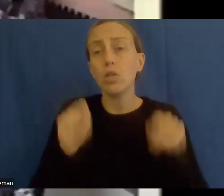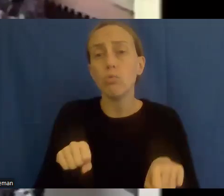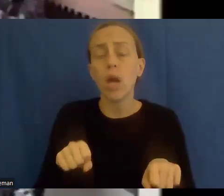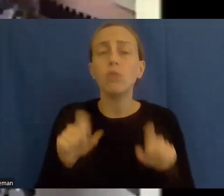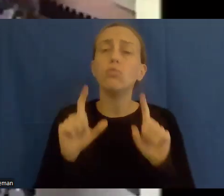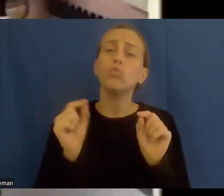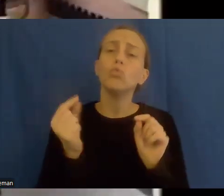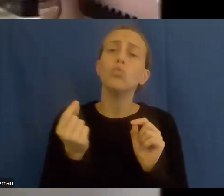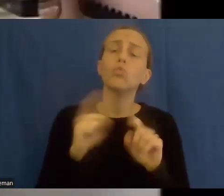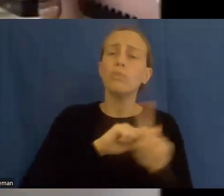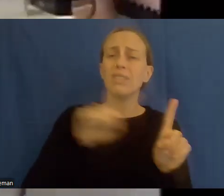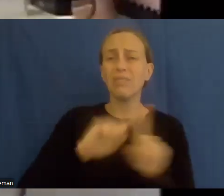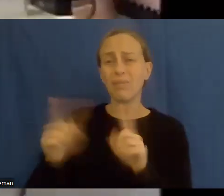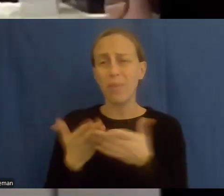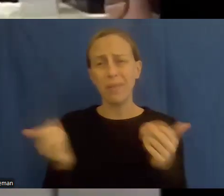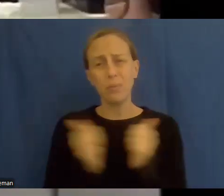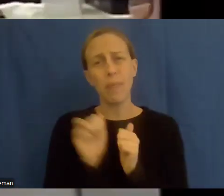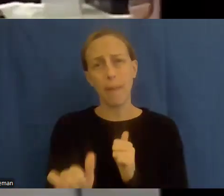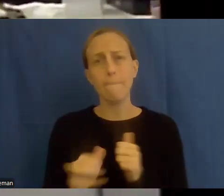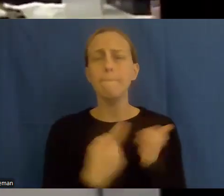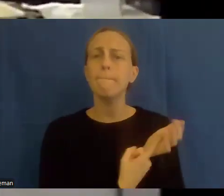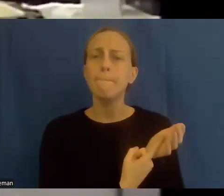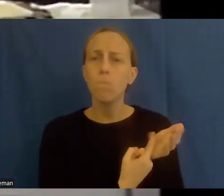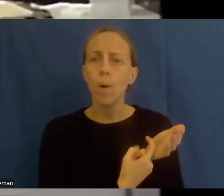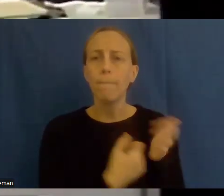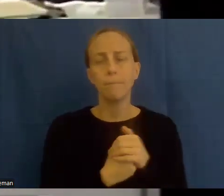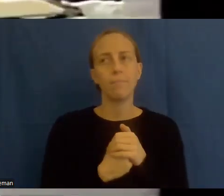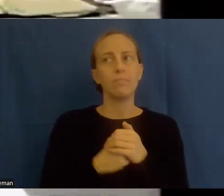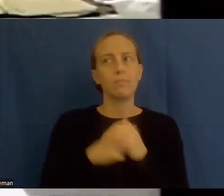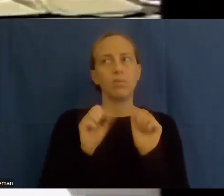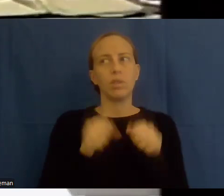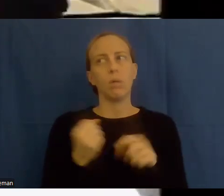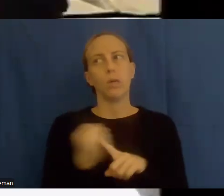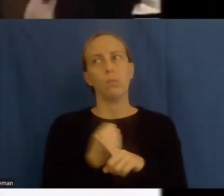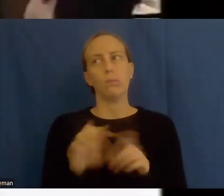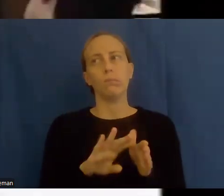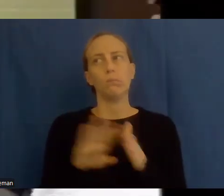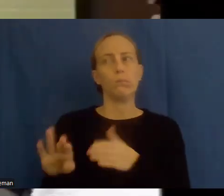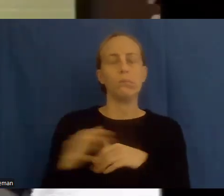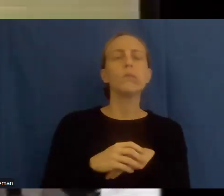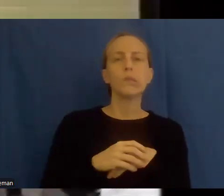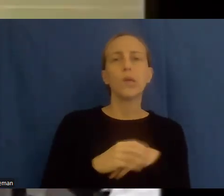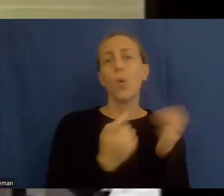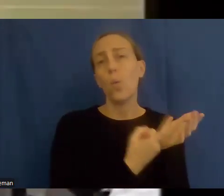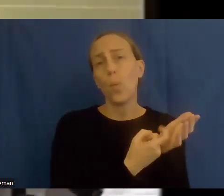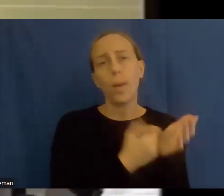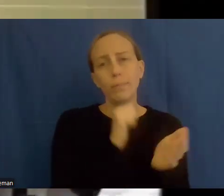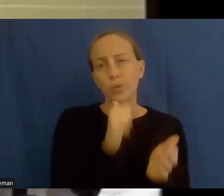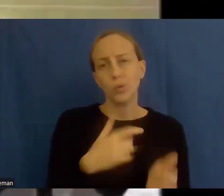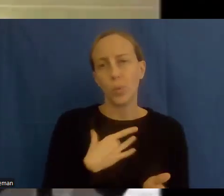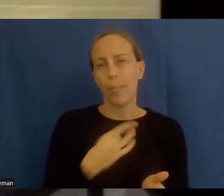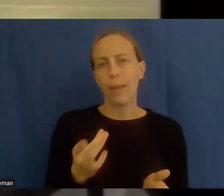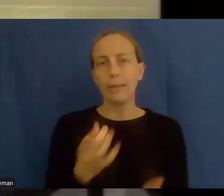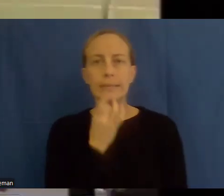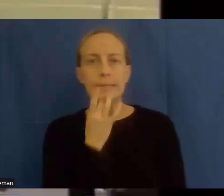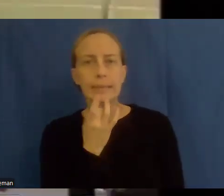with planarians. Probably borders on planarian abuse. Planarians do not like light. So you can